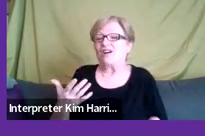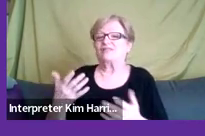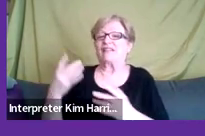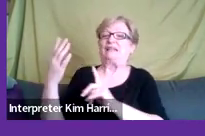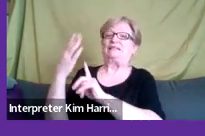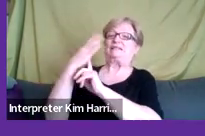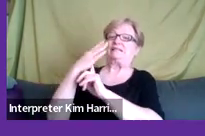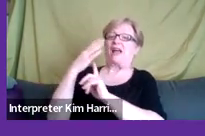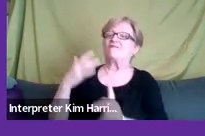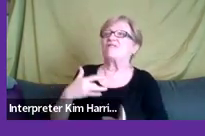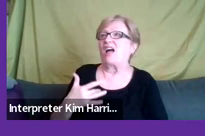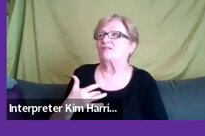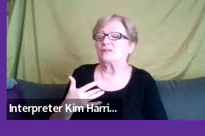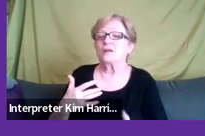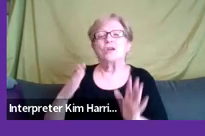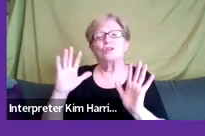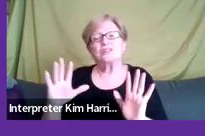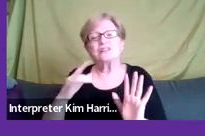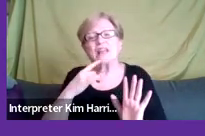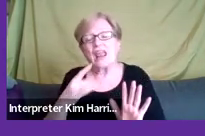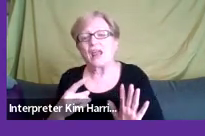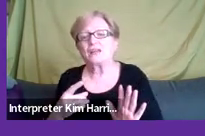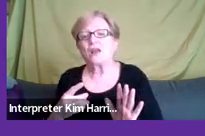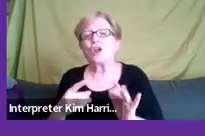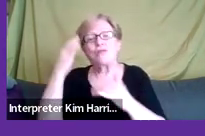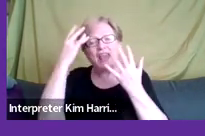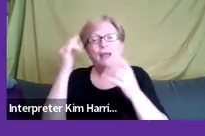when you say things, make sure that it's well thought out.